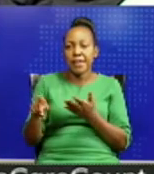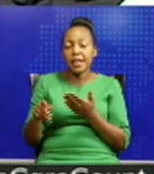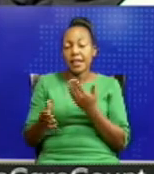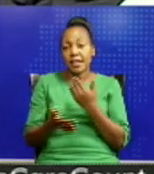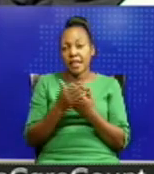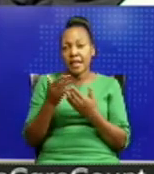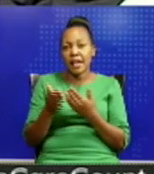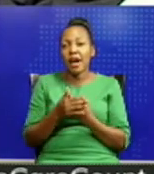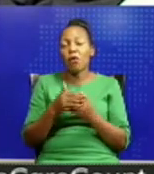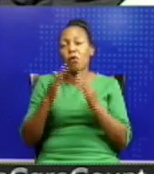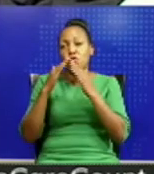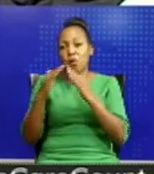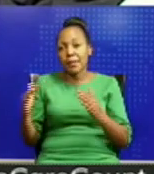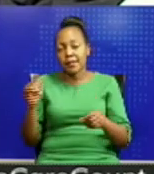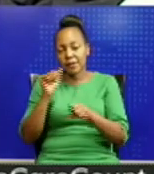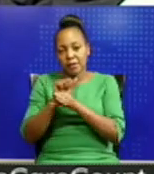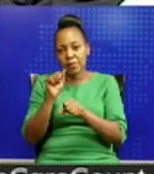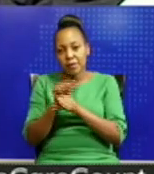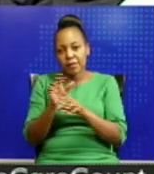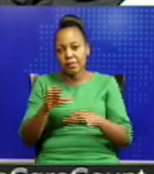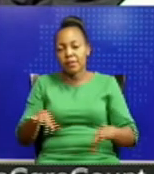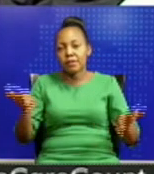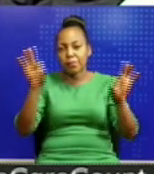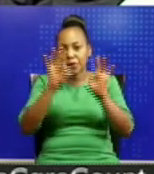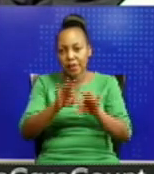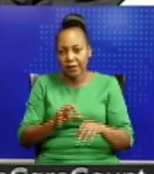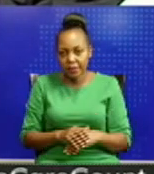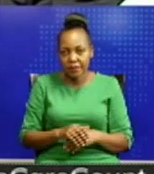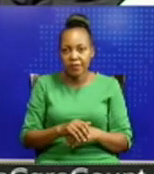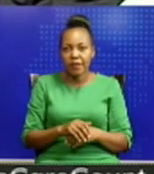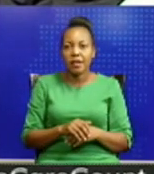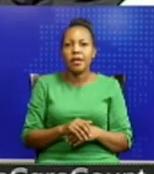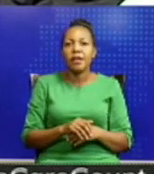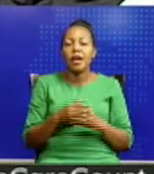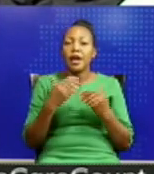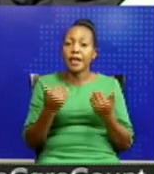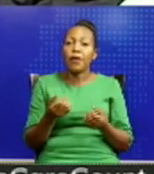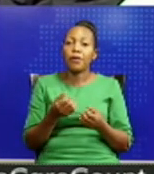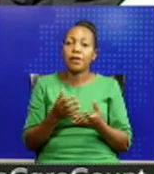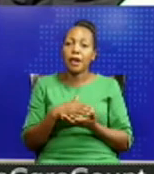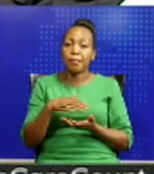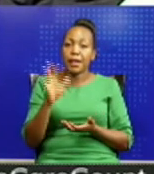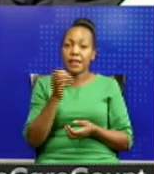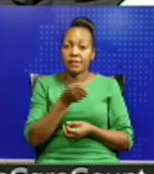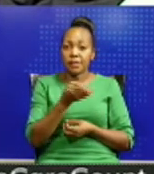critical. And first of all, as a substantial amount of population,